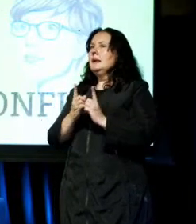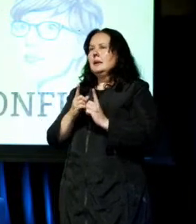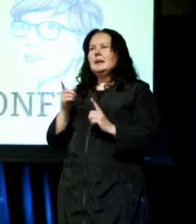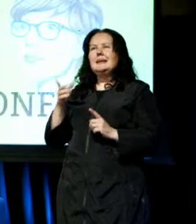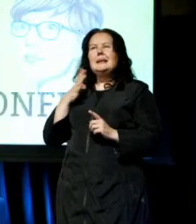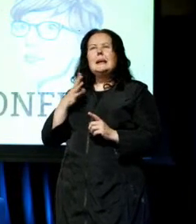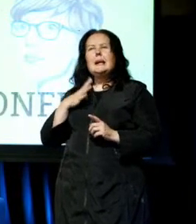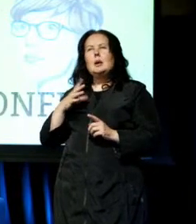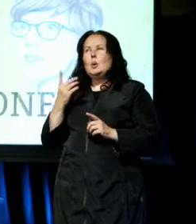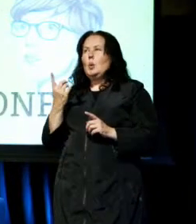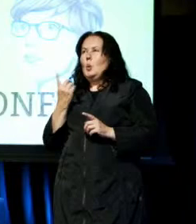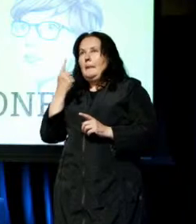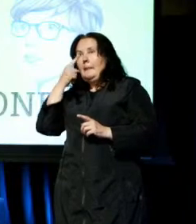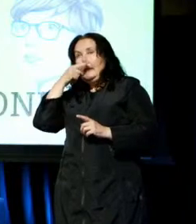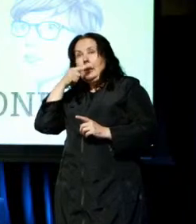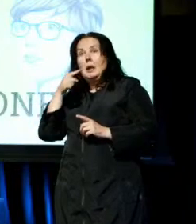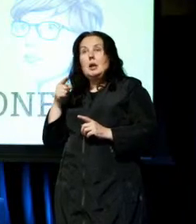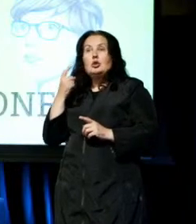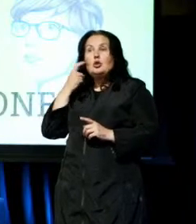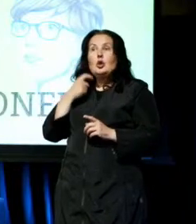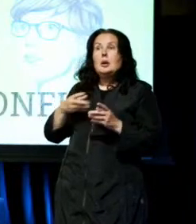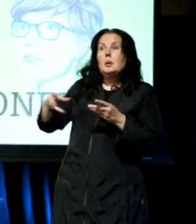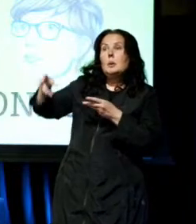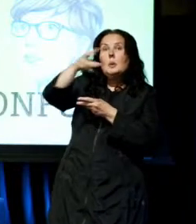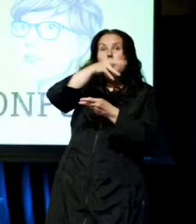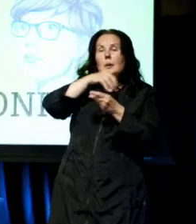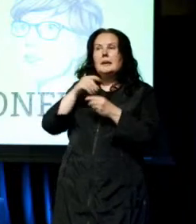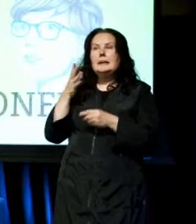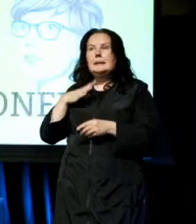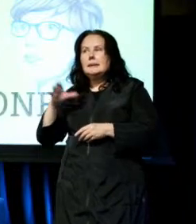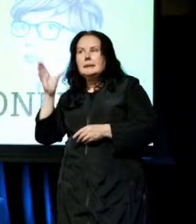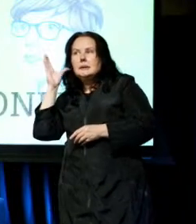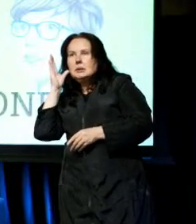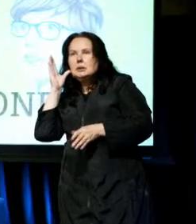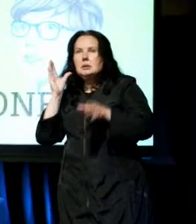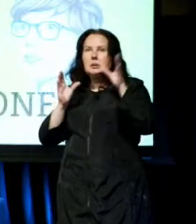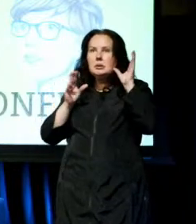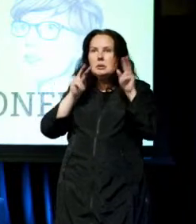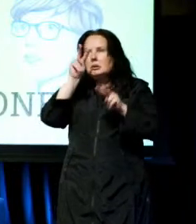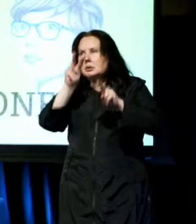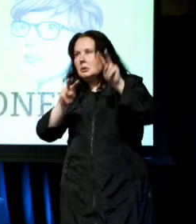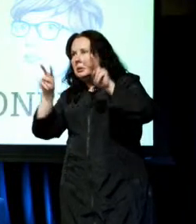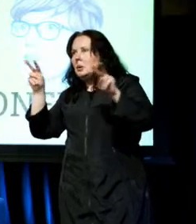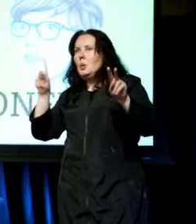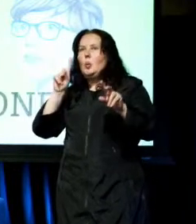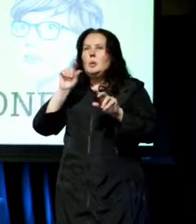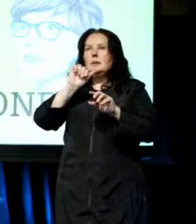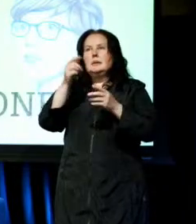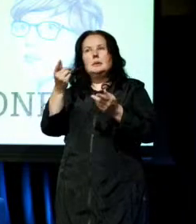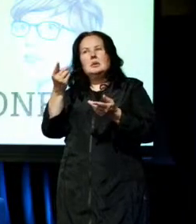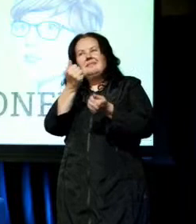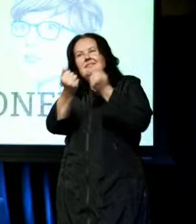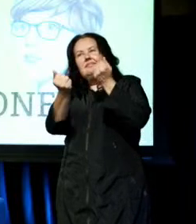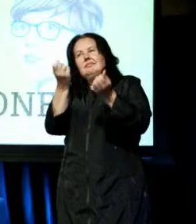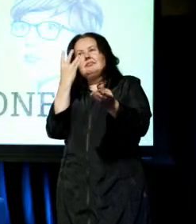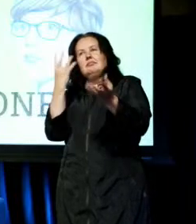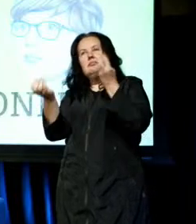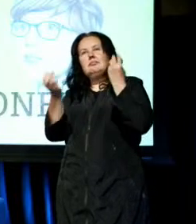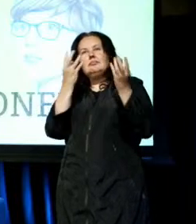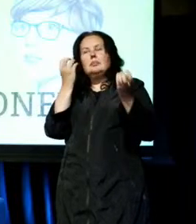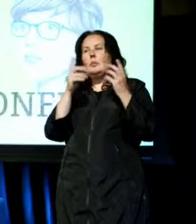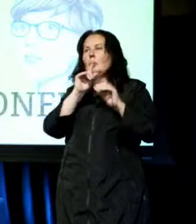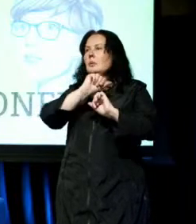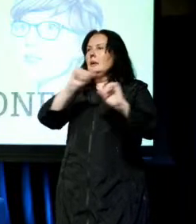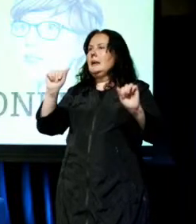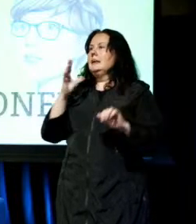if they want to include us, then they need to listen to a wide range of people on what we need. But a ramp will do it. Just put a